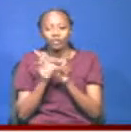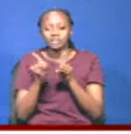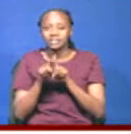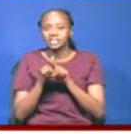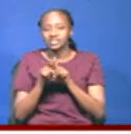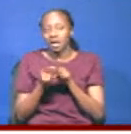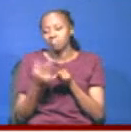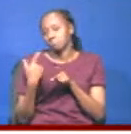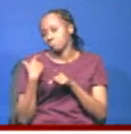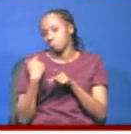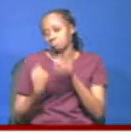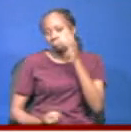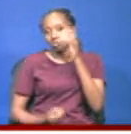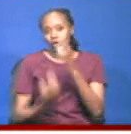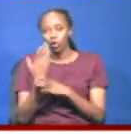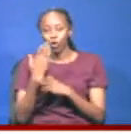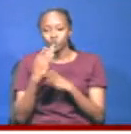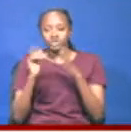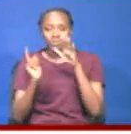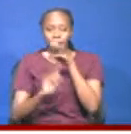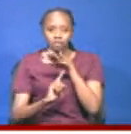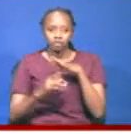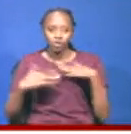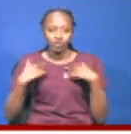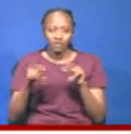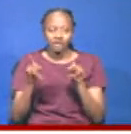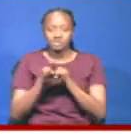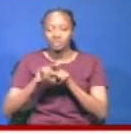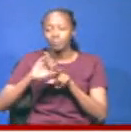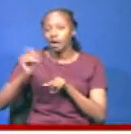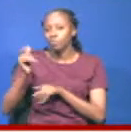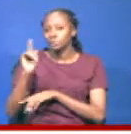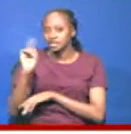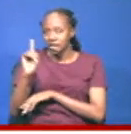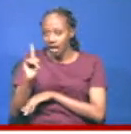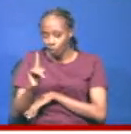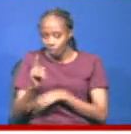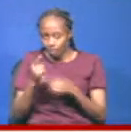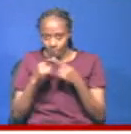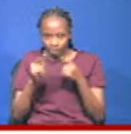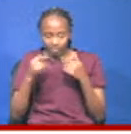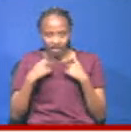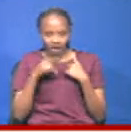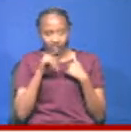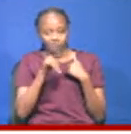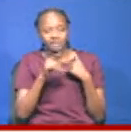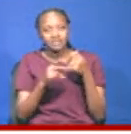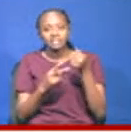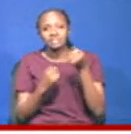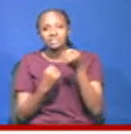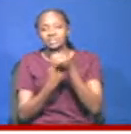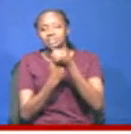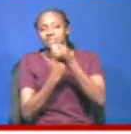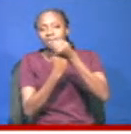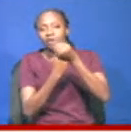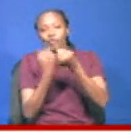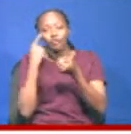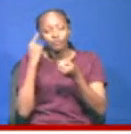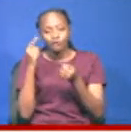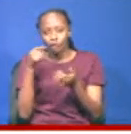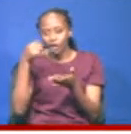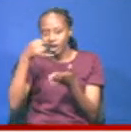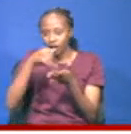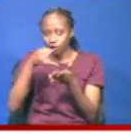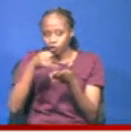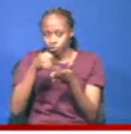Ministry of Health and the County Government of Nairobi. All of these pillars, we are determined to support diversity, inclusion, and equity, and